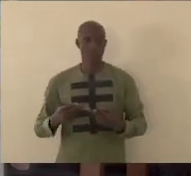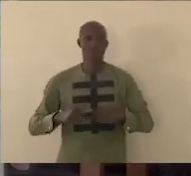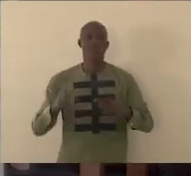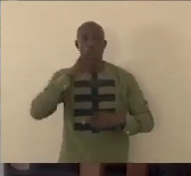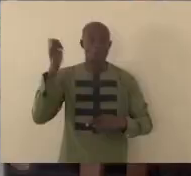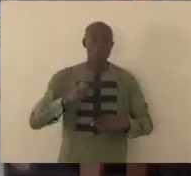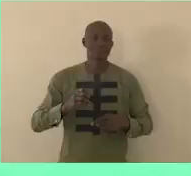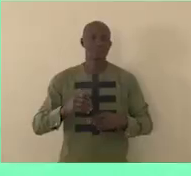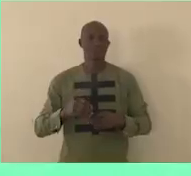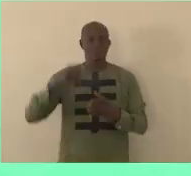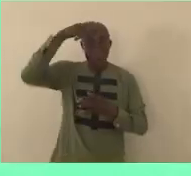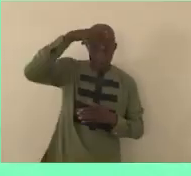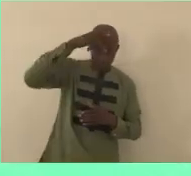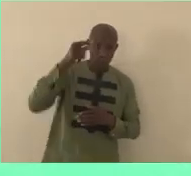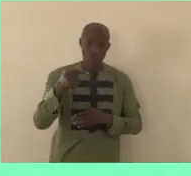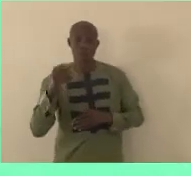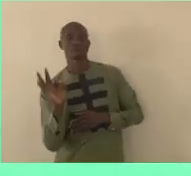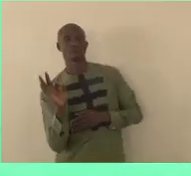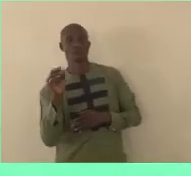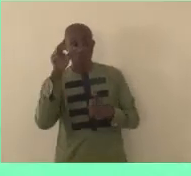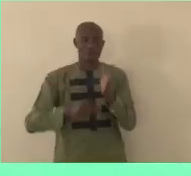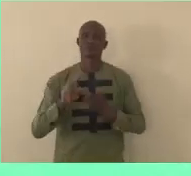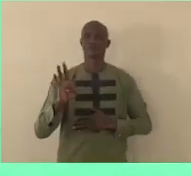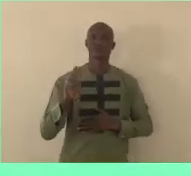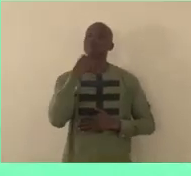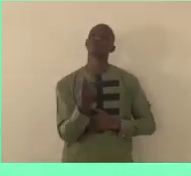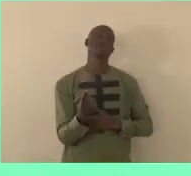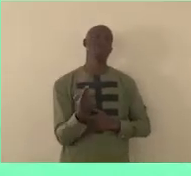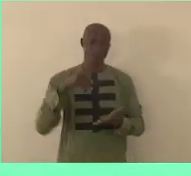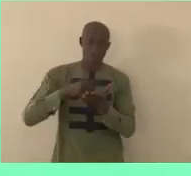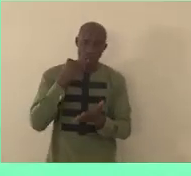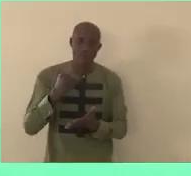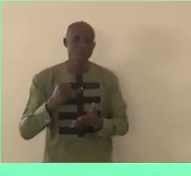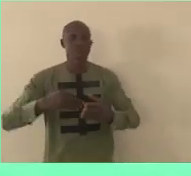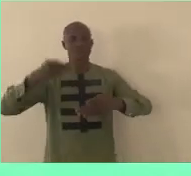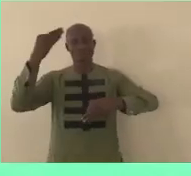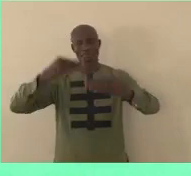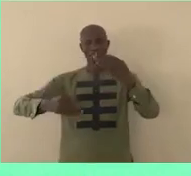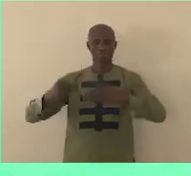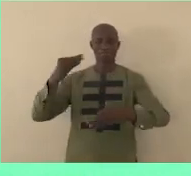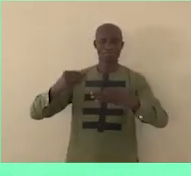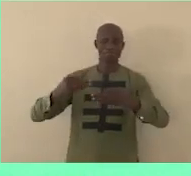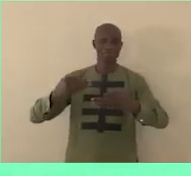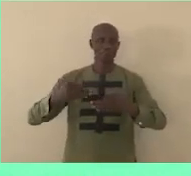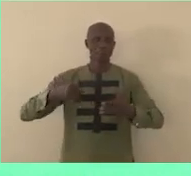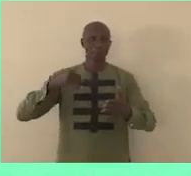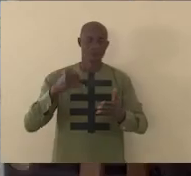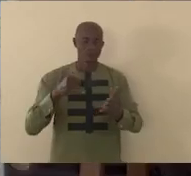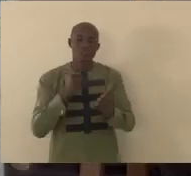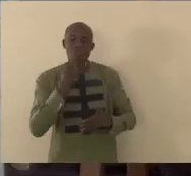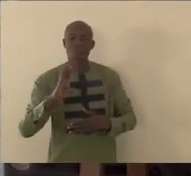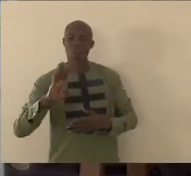groan. Proverbs chapter 29, verse 4 says, it is justice. It is